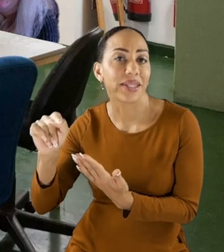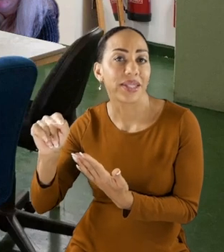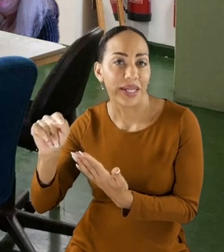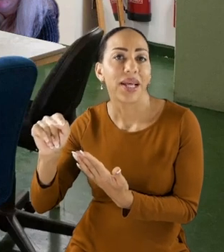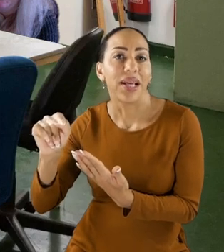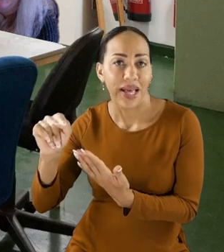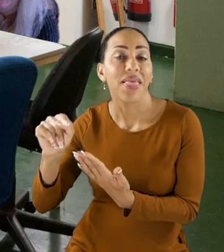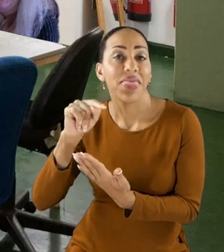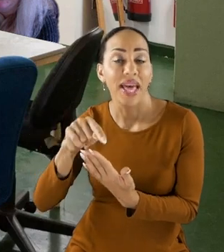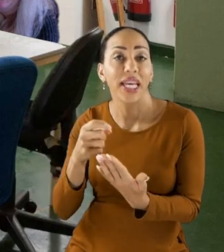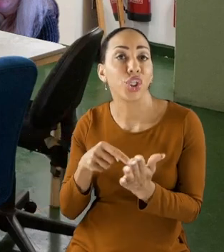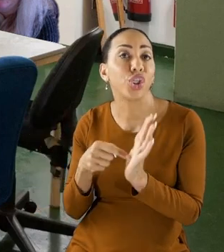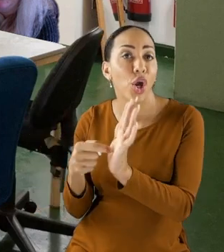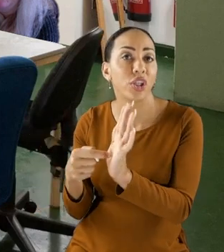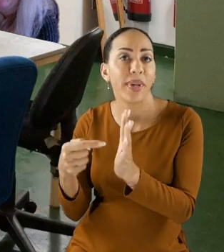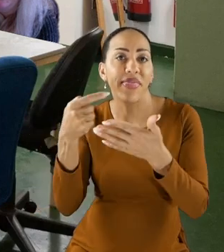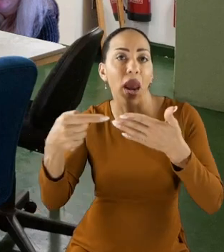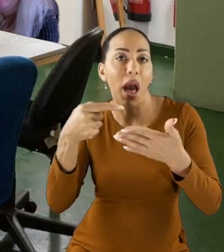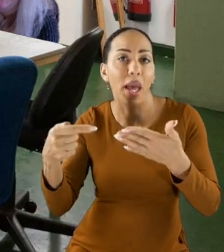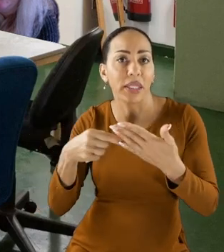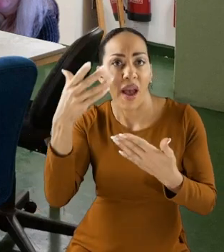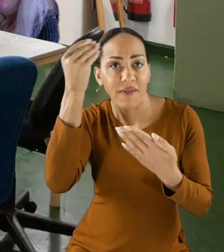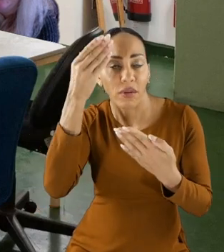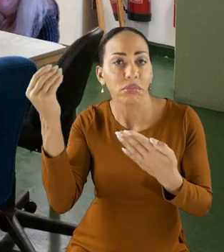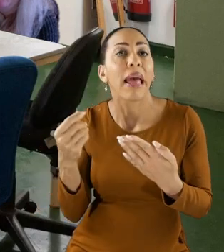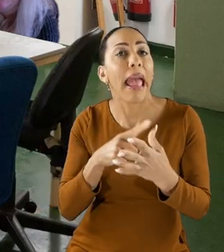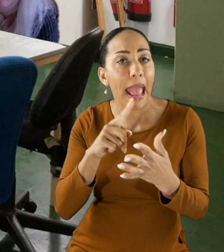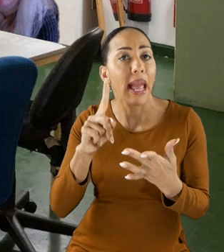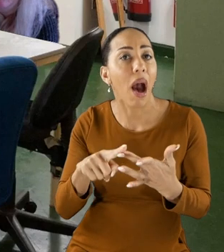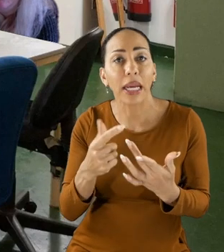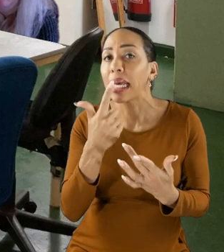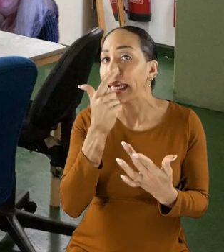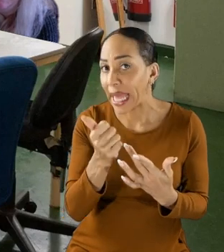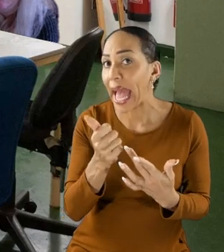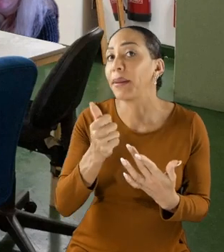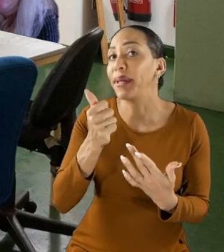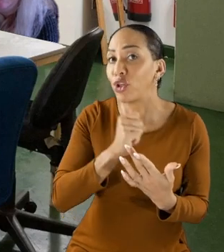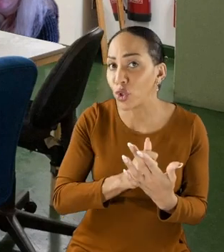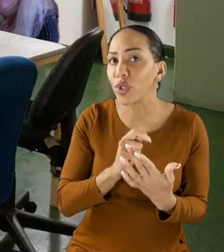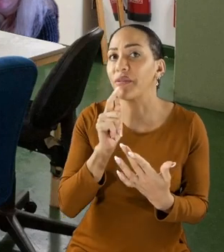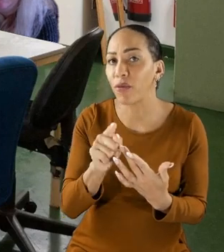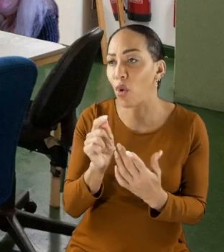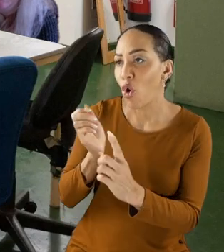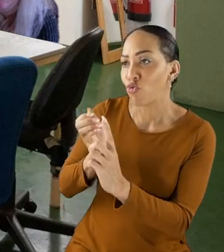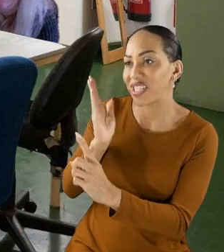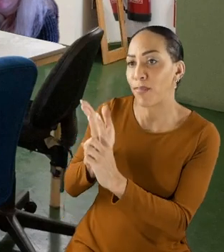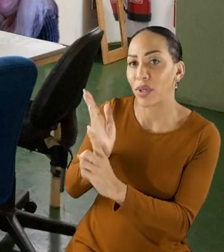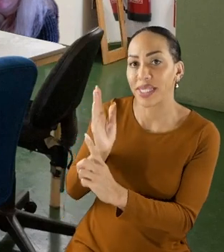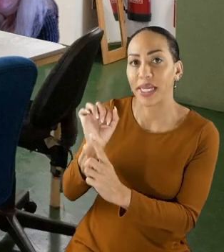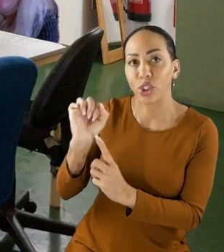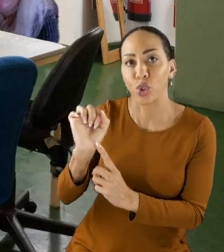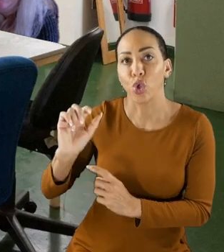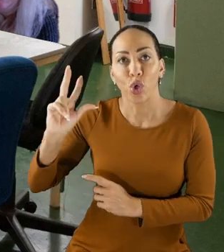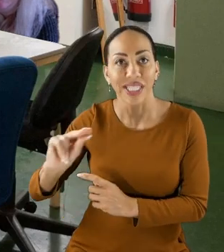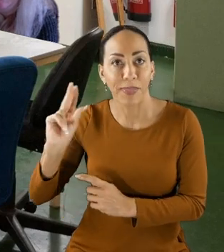and shows me the lines that I'm forgetting. So there are definitely ways of having AI models that know what you're saying and